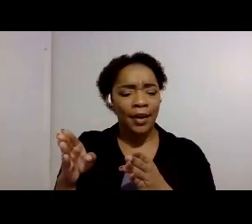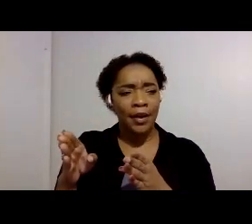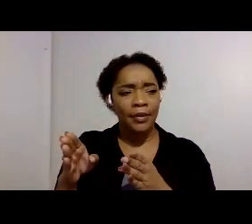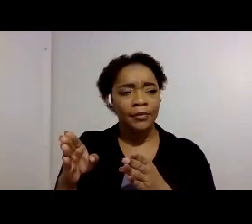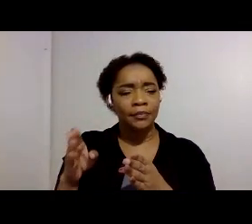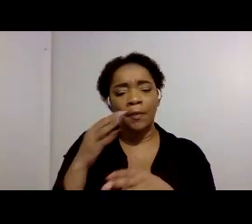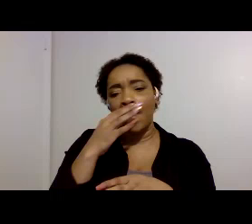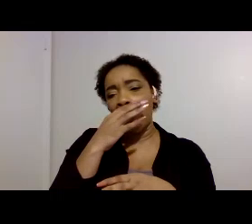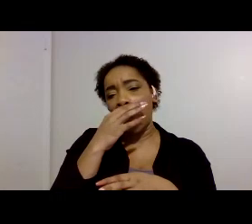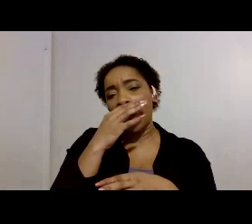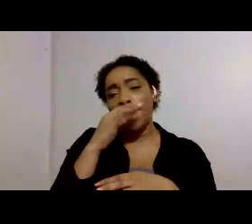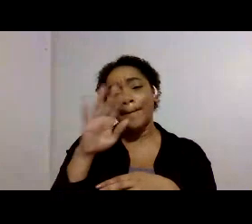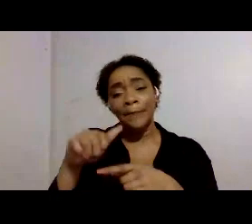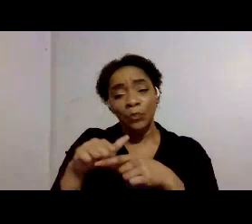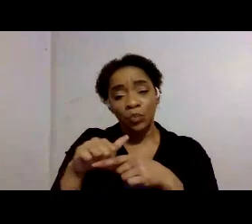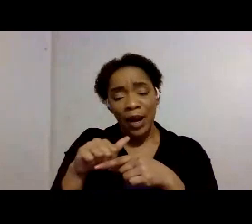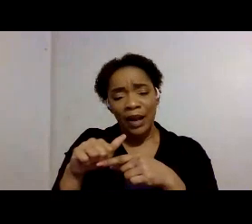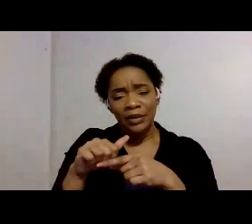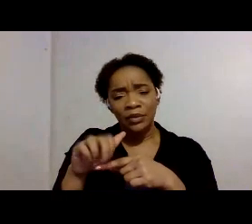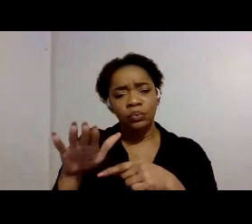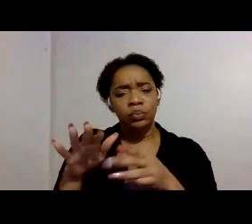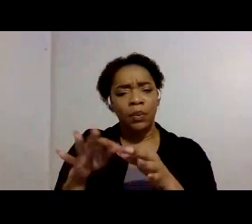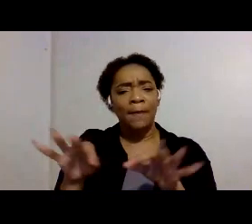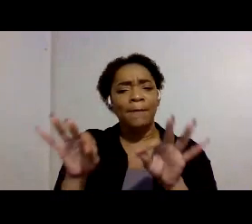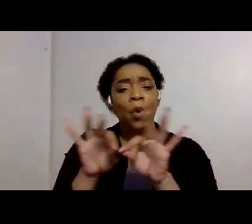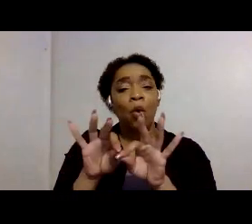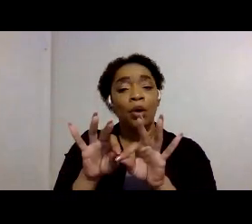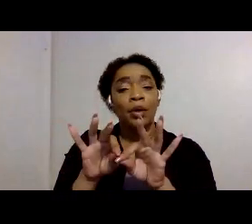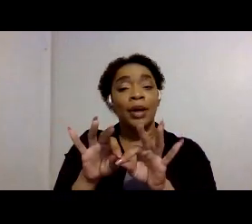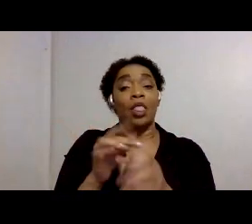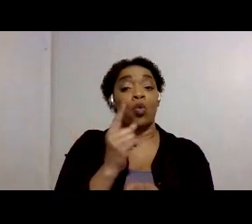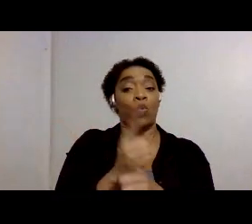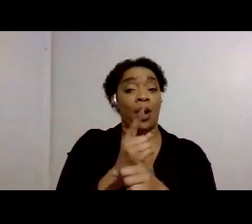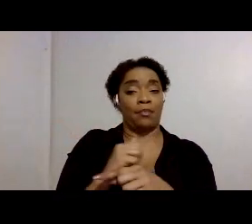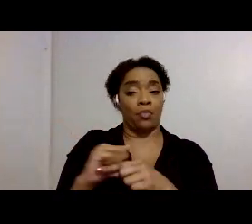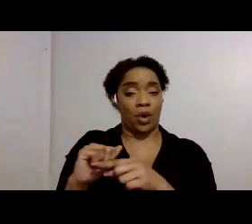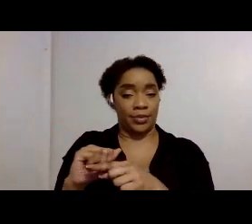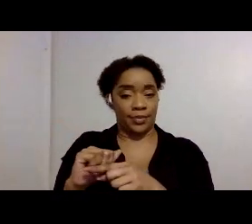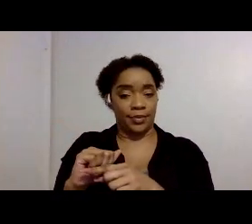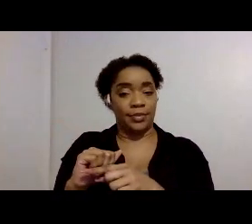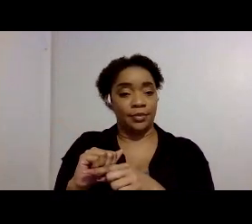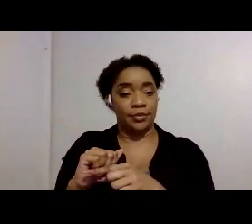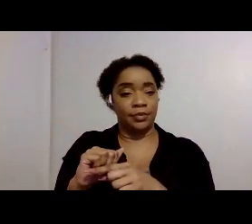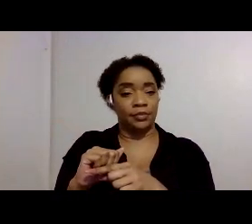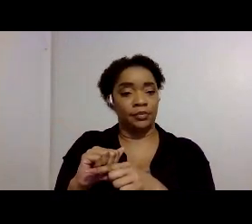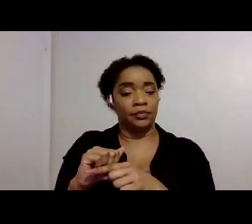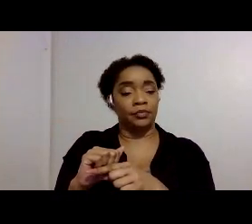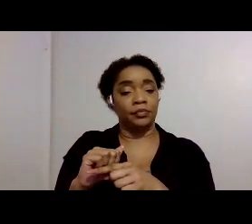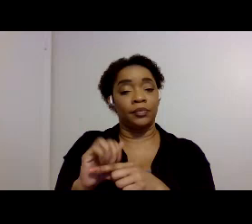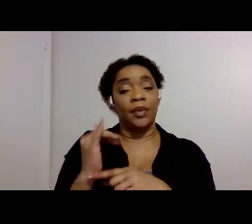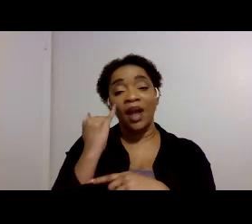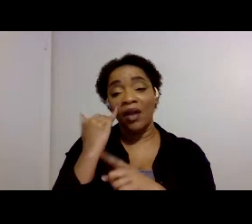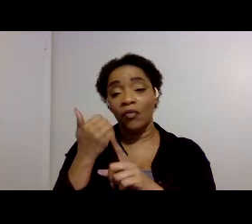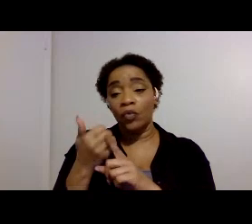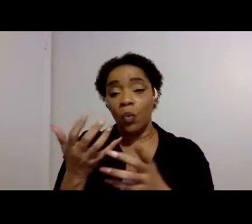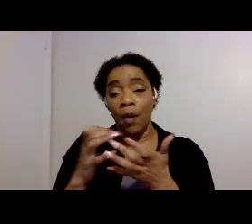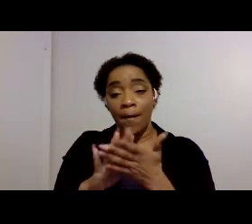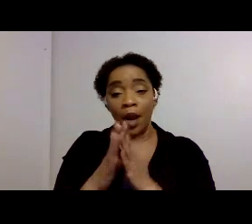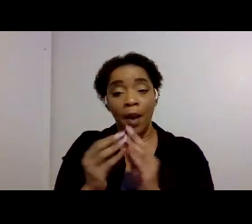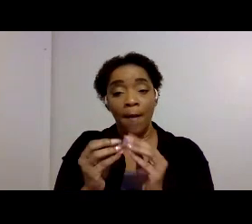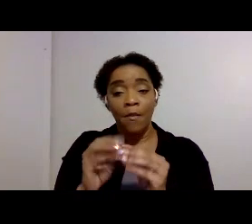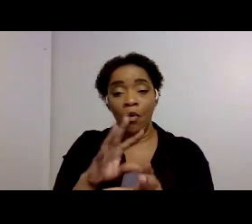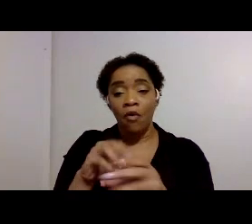Practice is important. Correct practice is important. So if you want to become more involved in